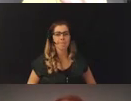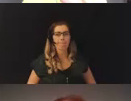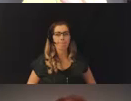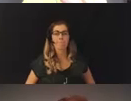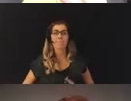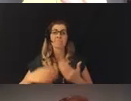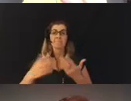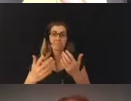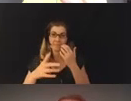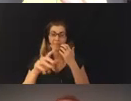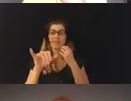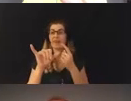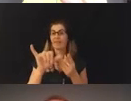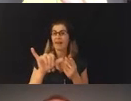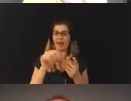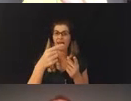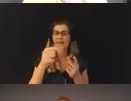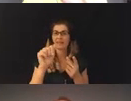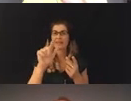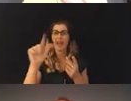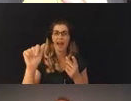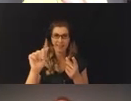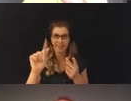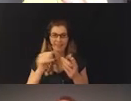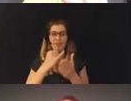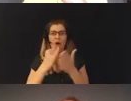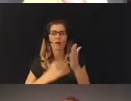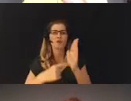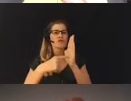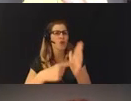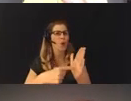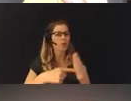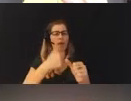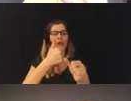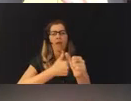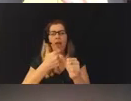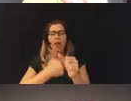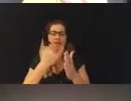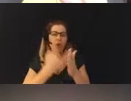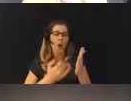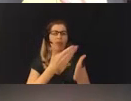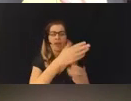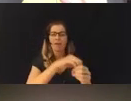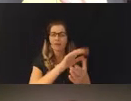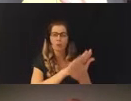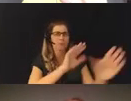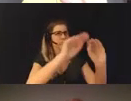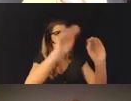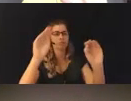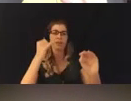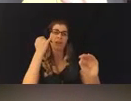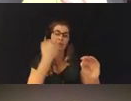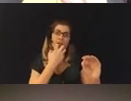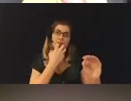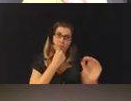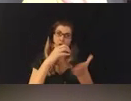And this gala, this art experience, right, showcased every aspect of art that we have at our school. Because if we value students' voices,